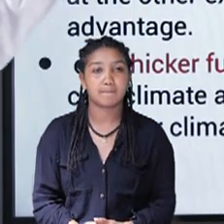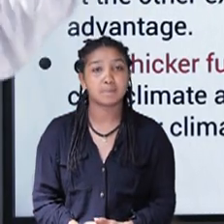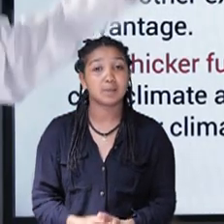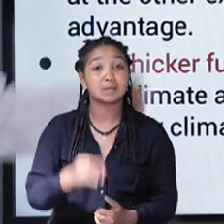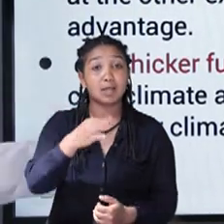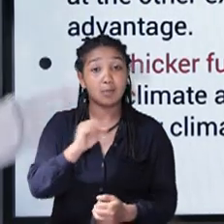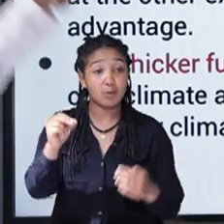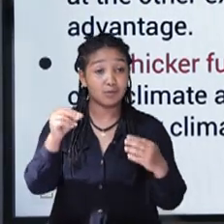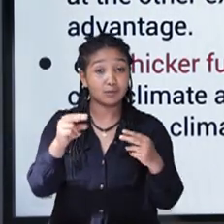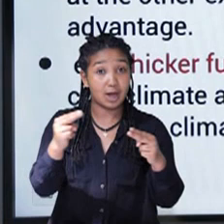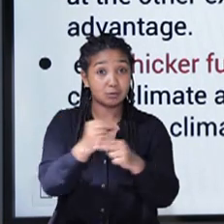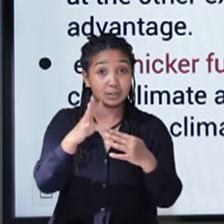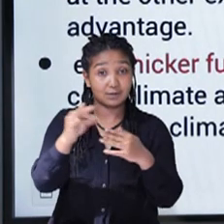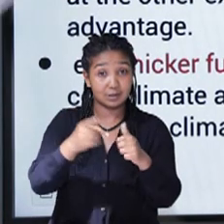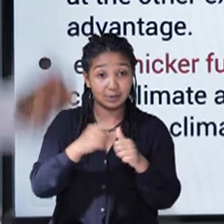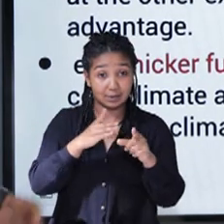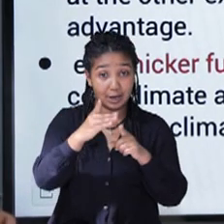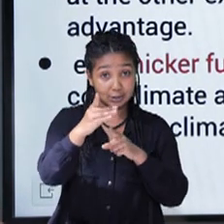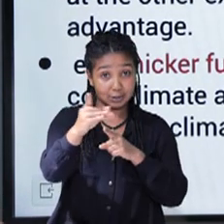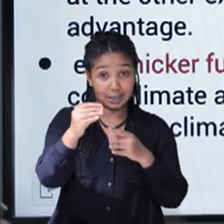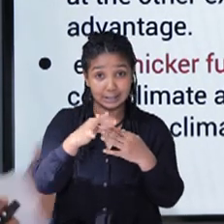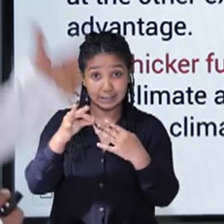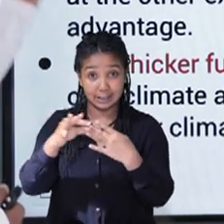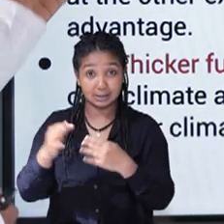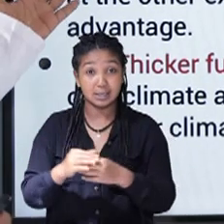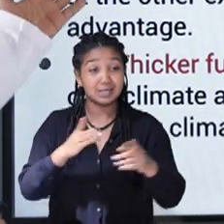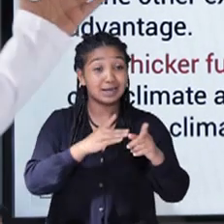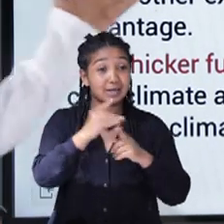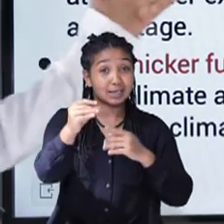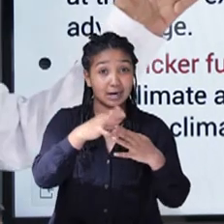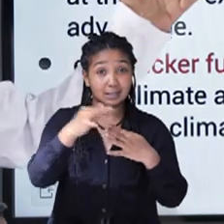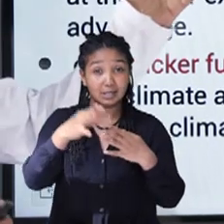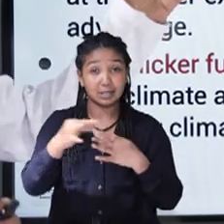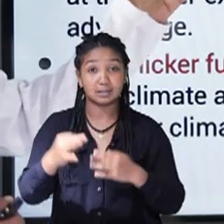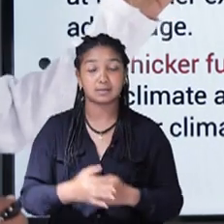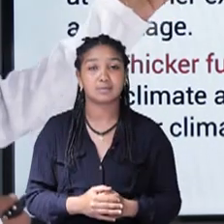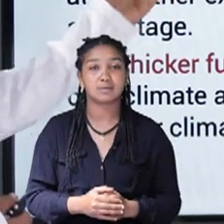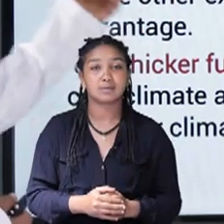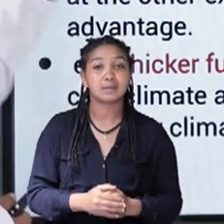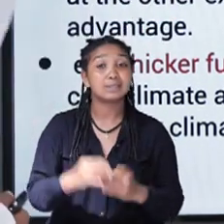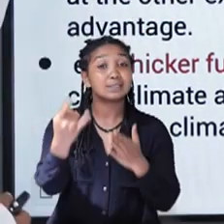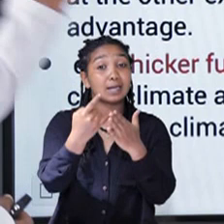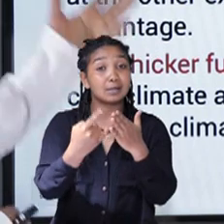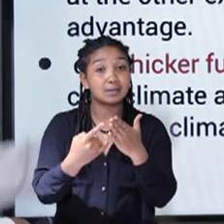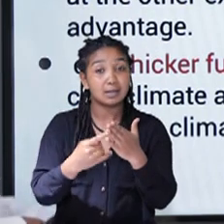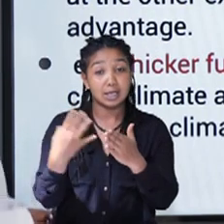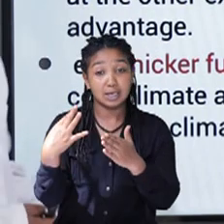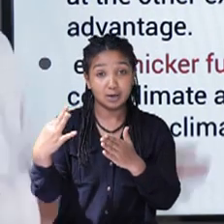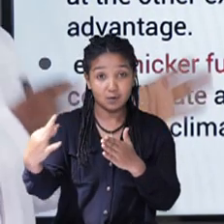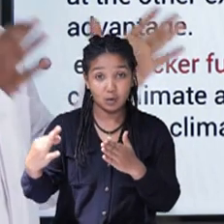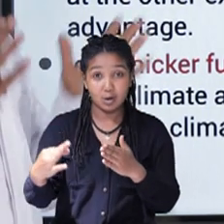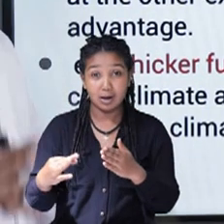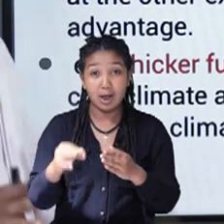The types of natural selection, the first one is directional selection. Directional selection states that